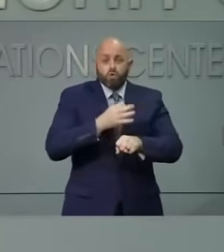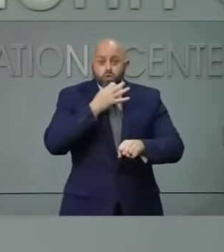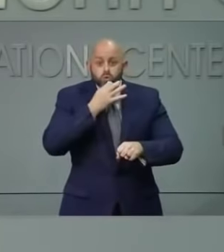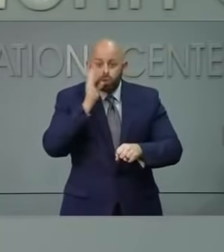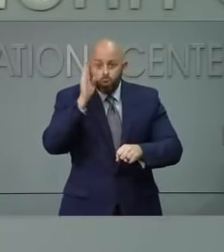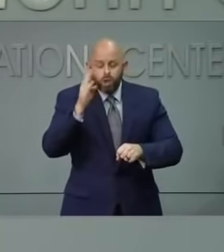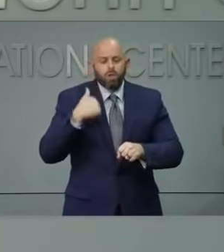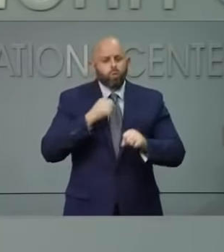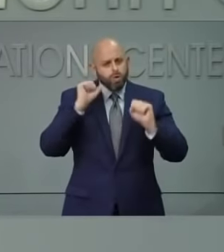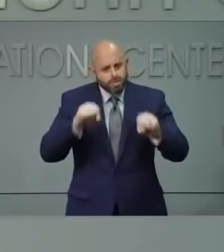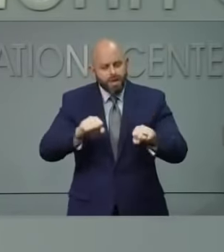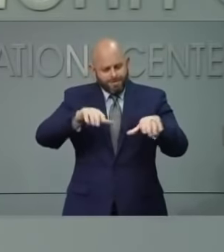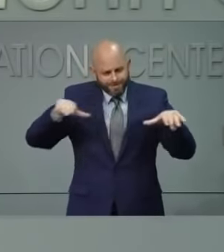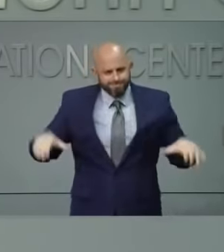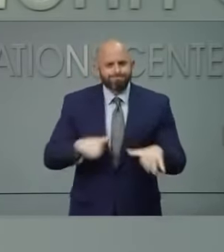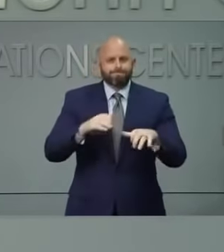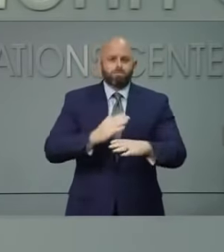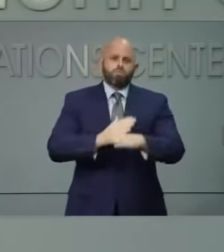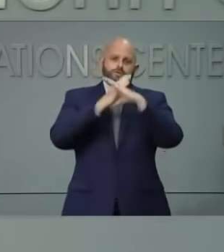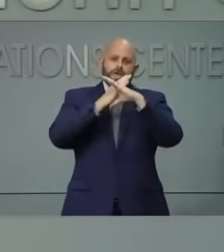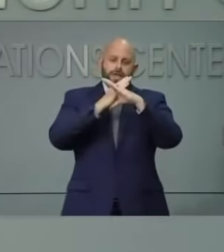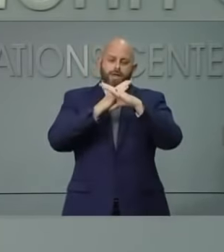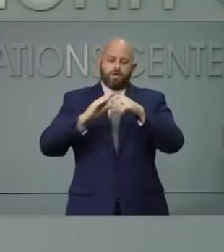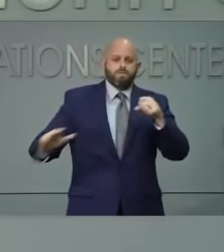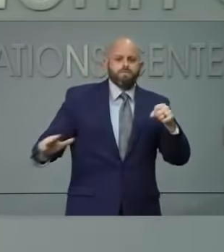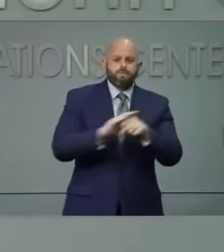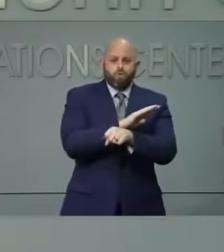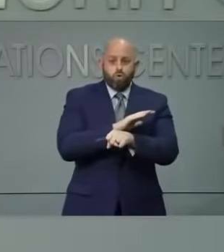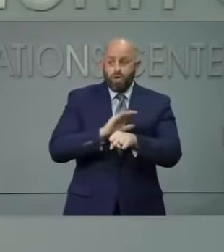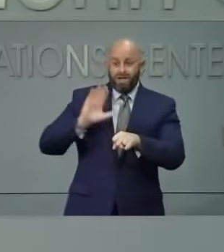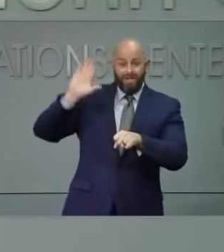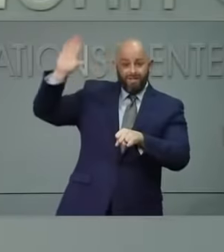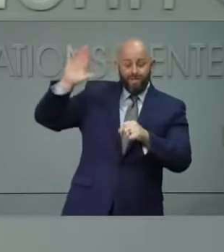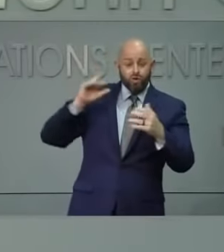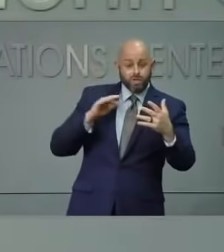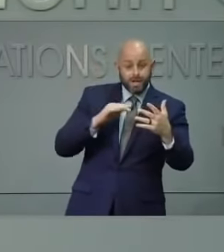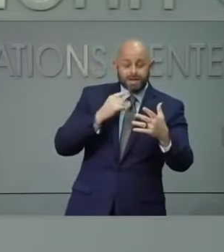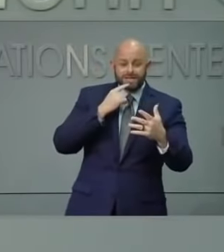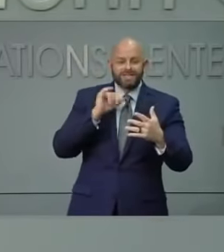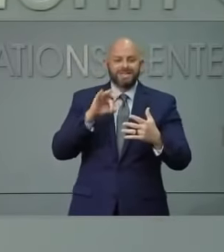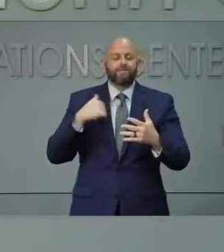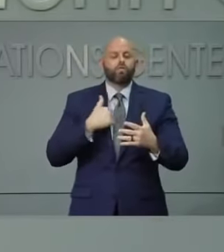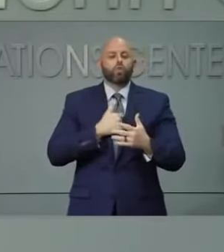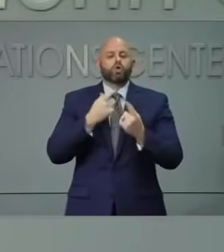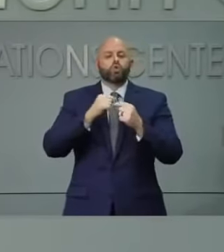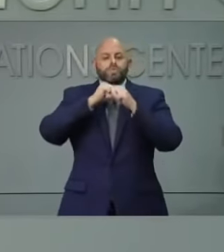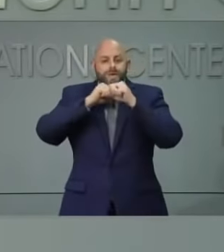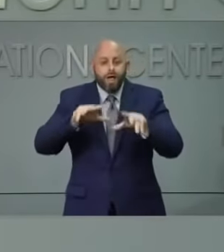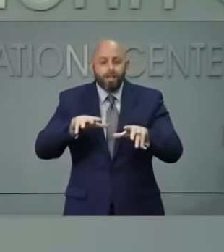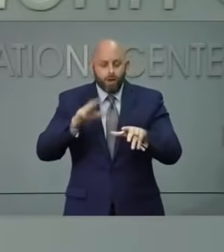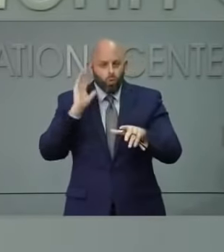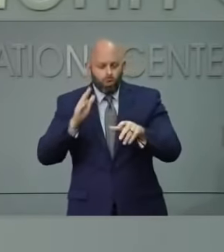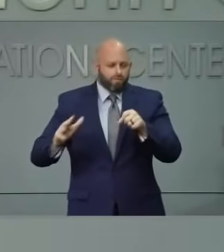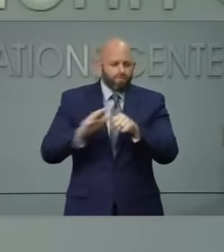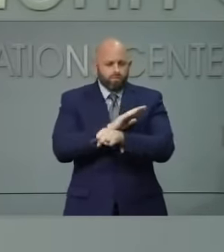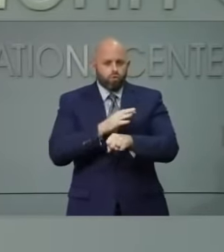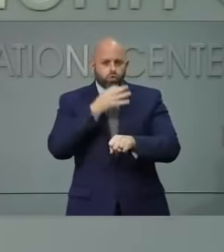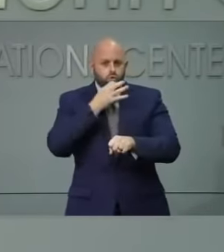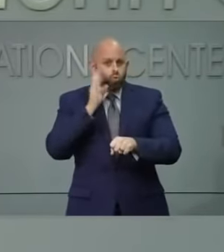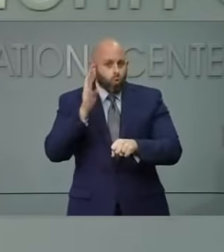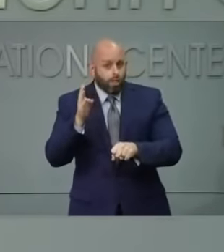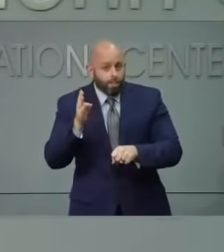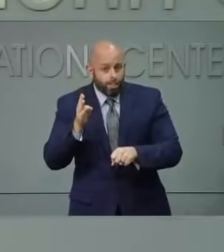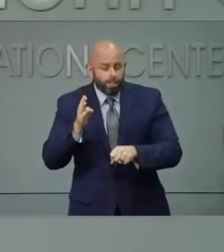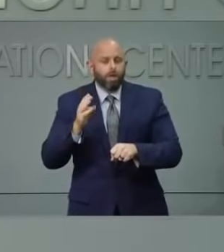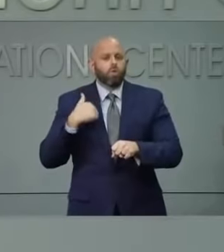that. The study, I think, showed what would happen if we aren't doing anything else, and so we are doing that